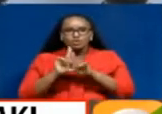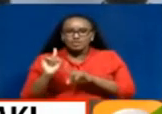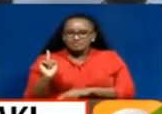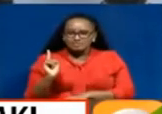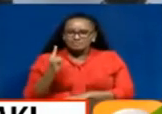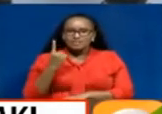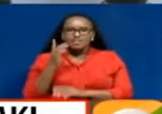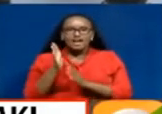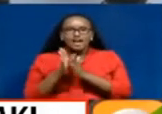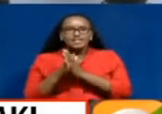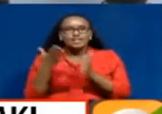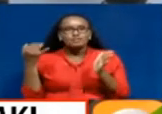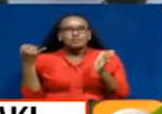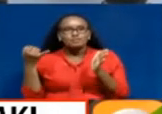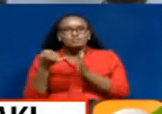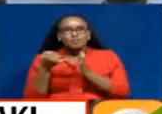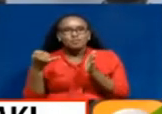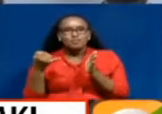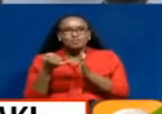He was part of the